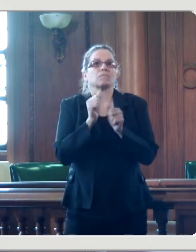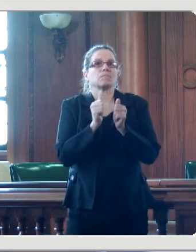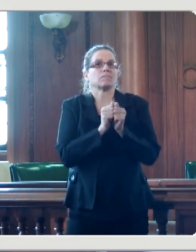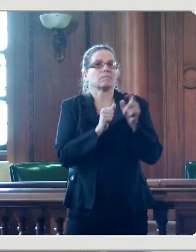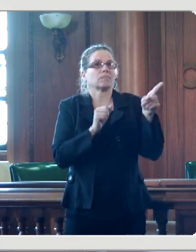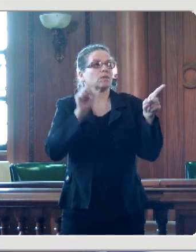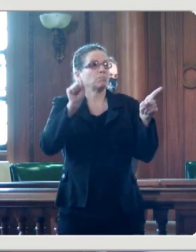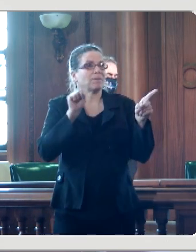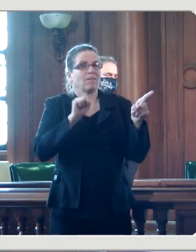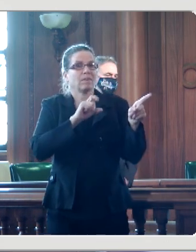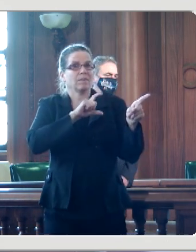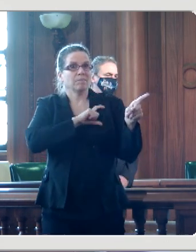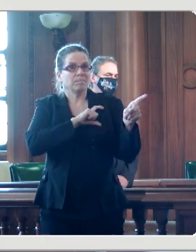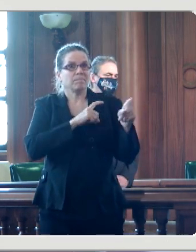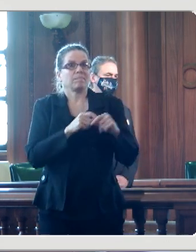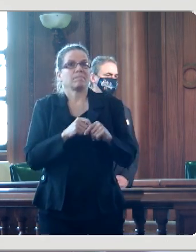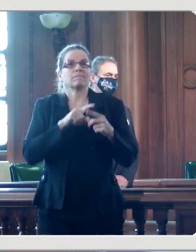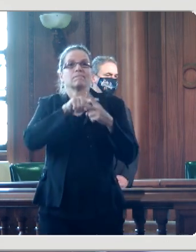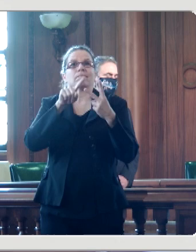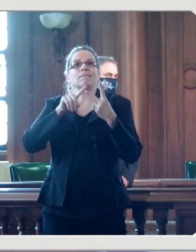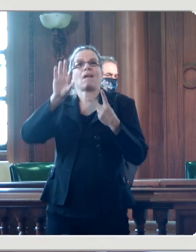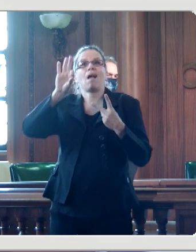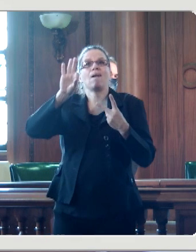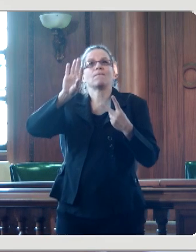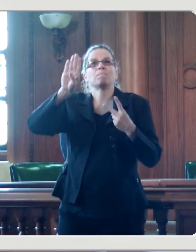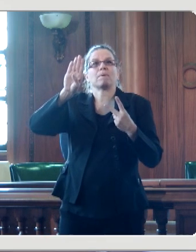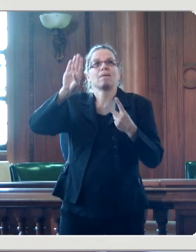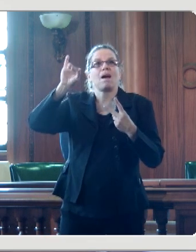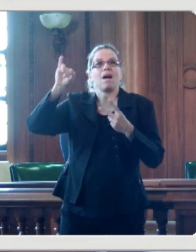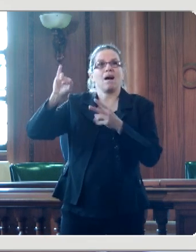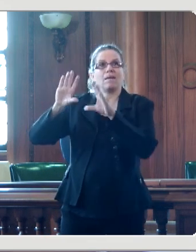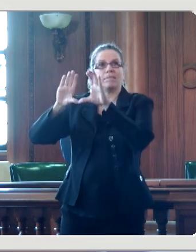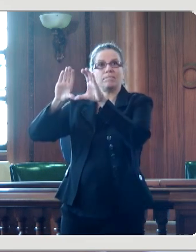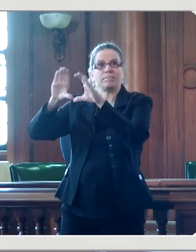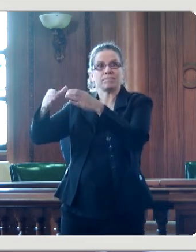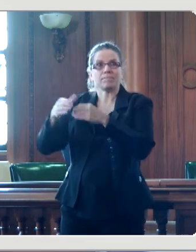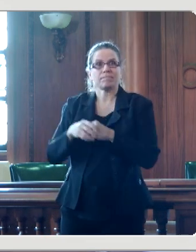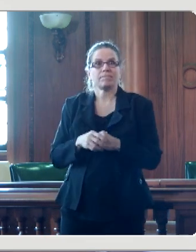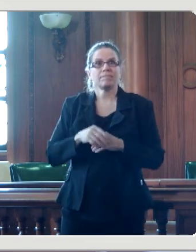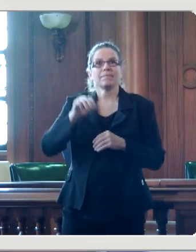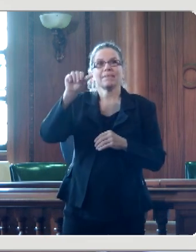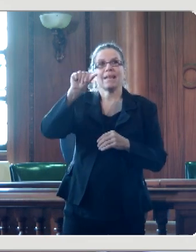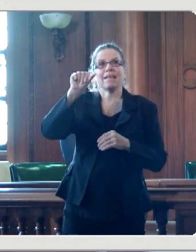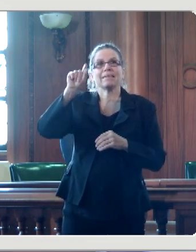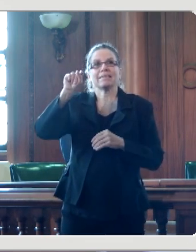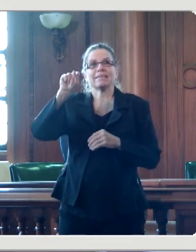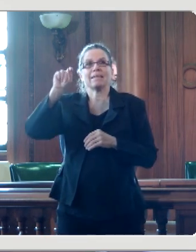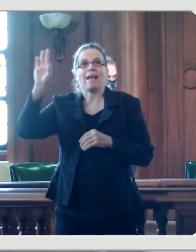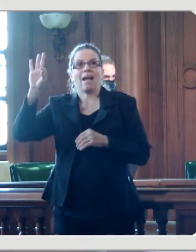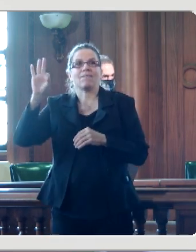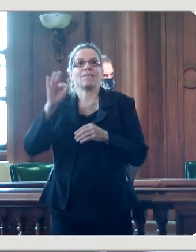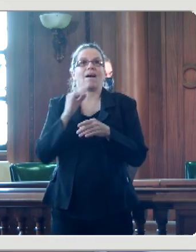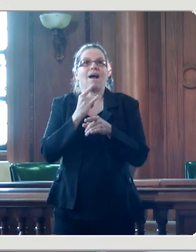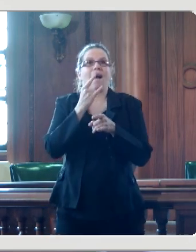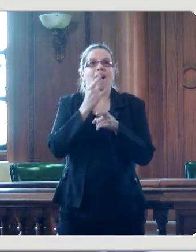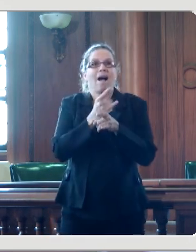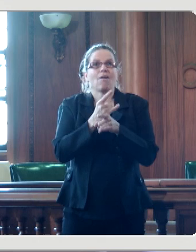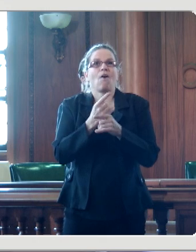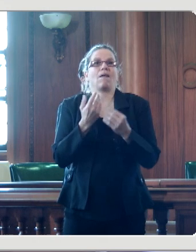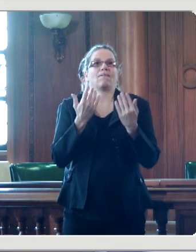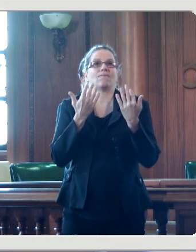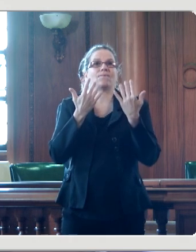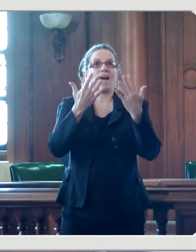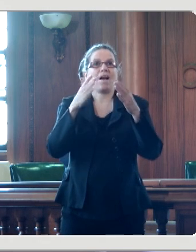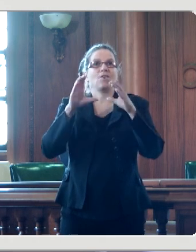FBI, and the Alcohol, Tobacco, Firearms, and Explosives have been working round the clock trying to gather evidence on